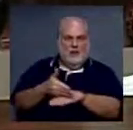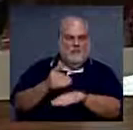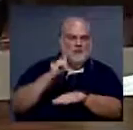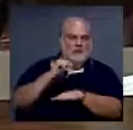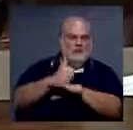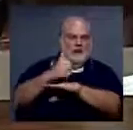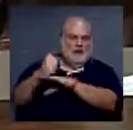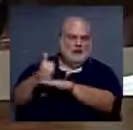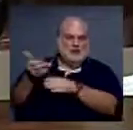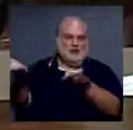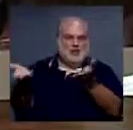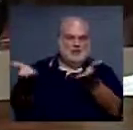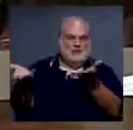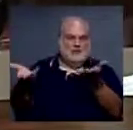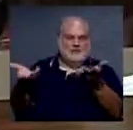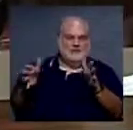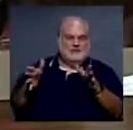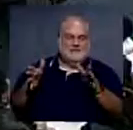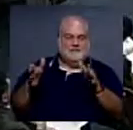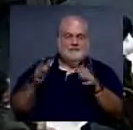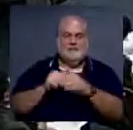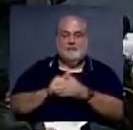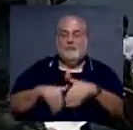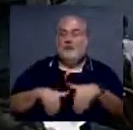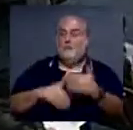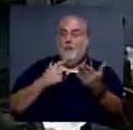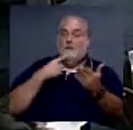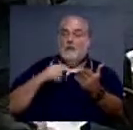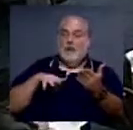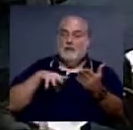for other purposes. That concludes the consent agenda.